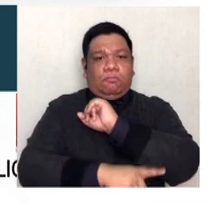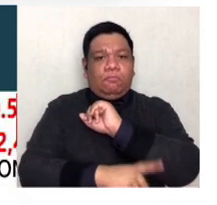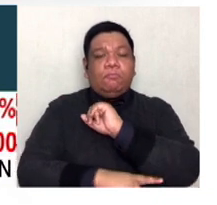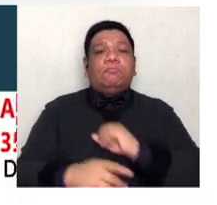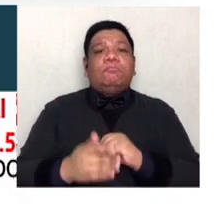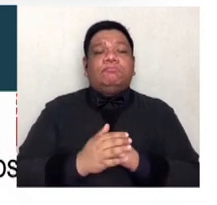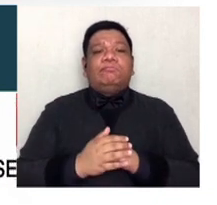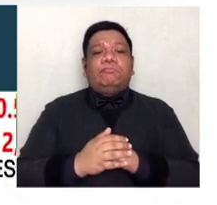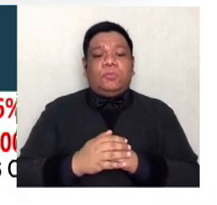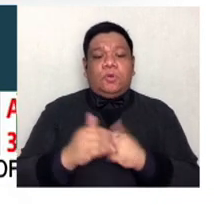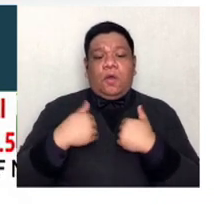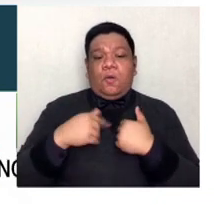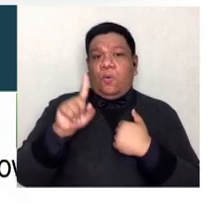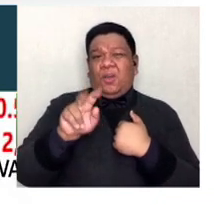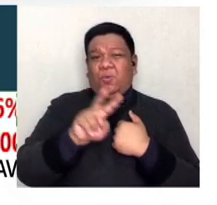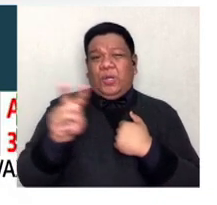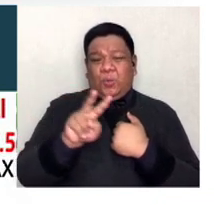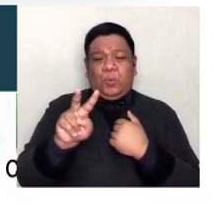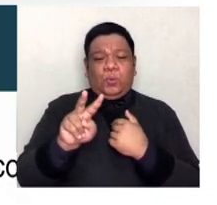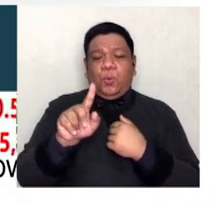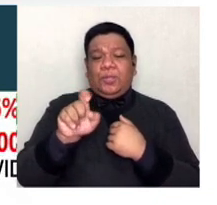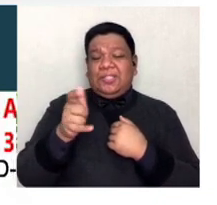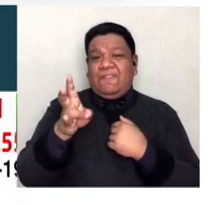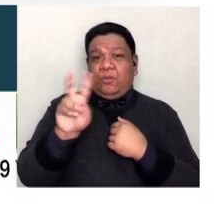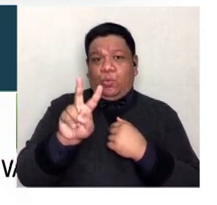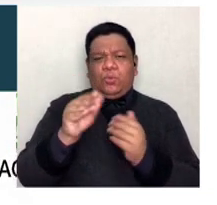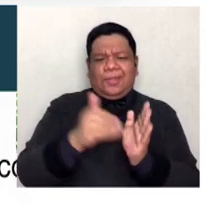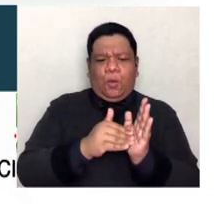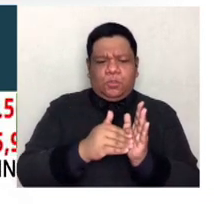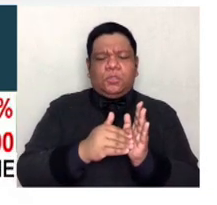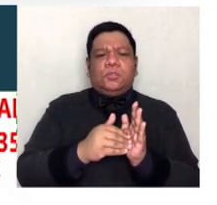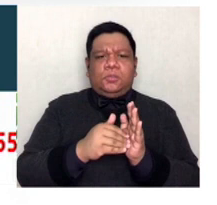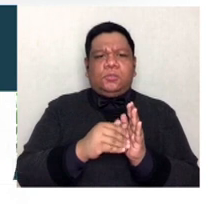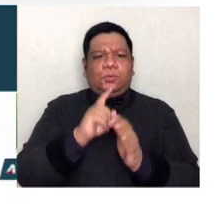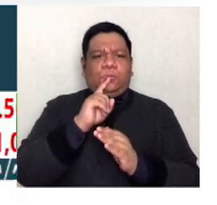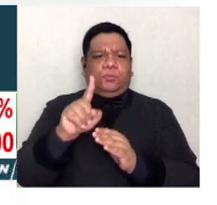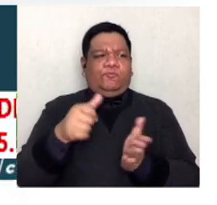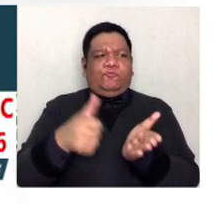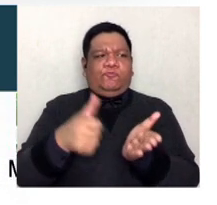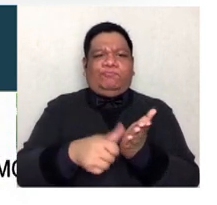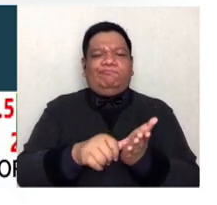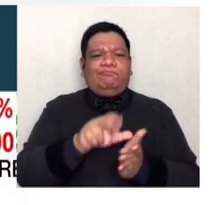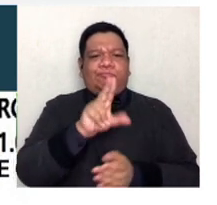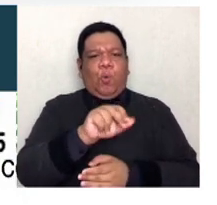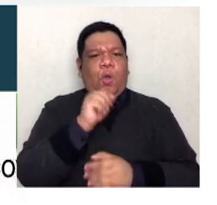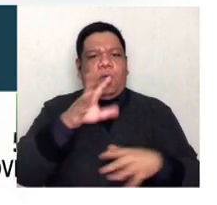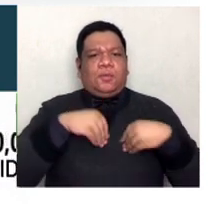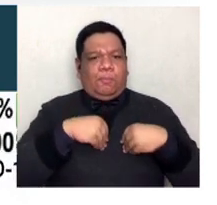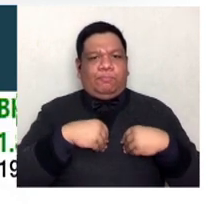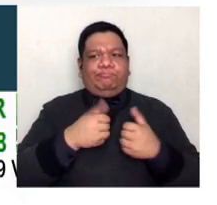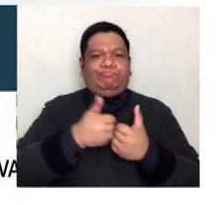residents voted against the division. That's about 50,000 votes more than the 122,000 in favor of splitting